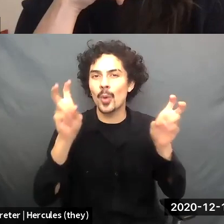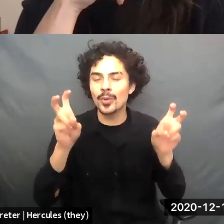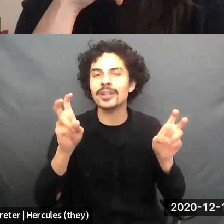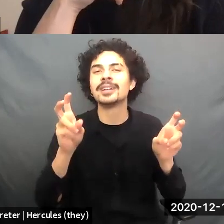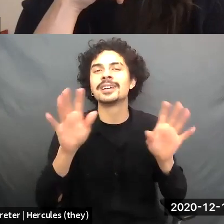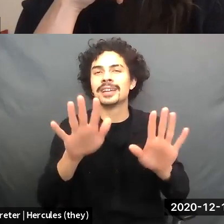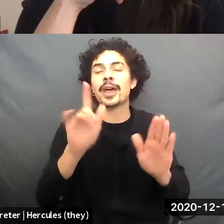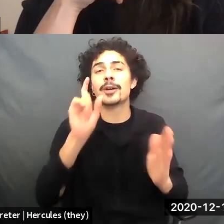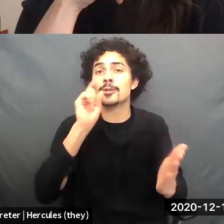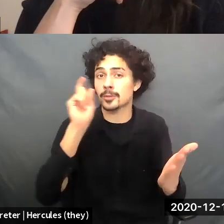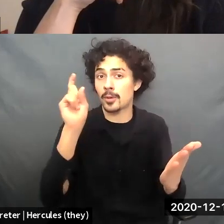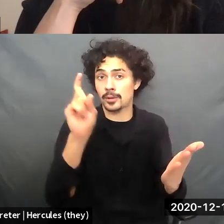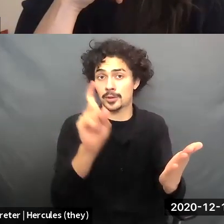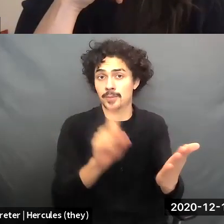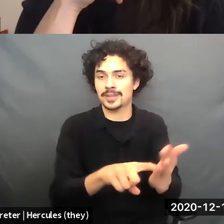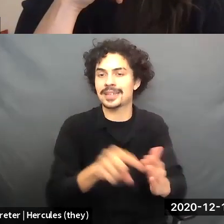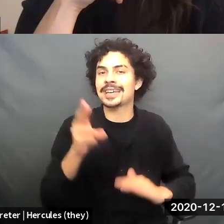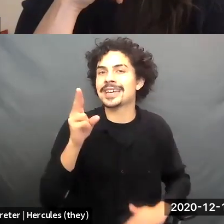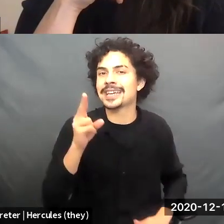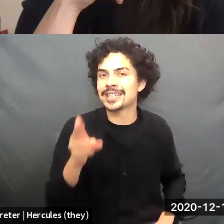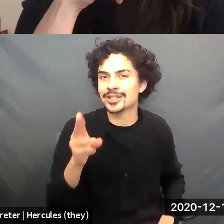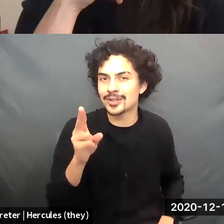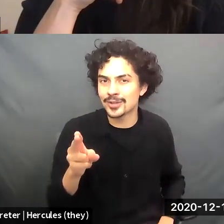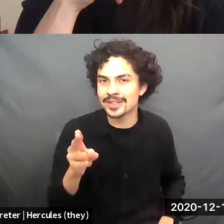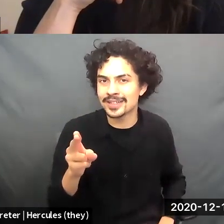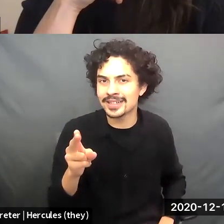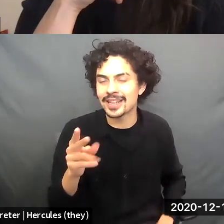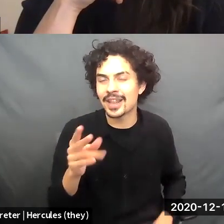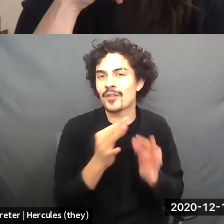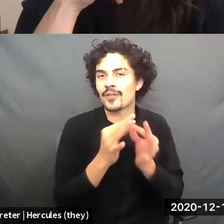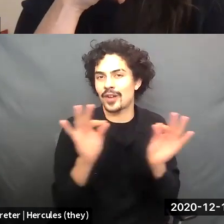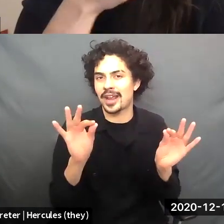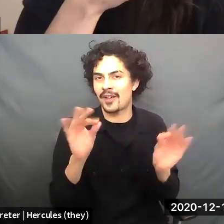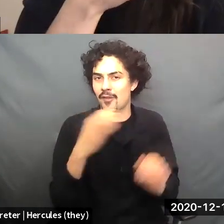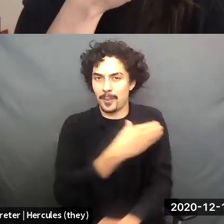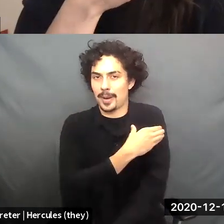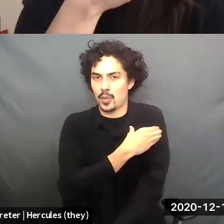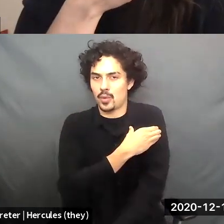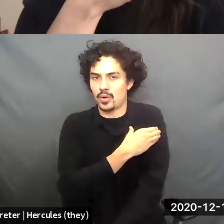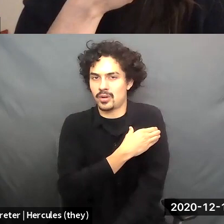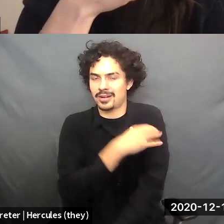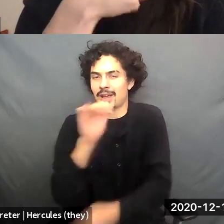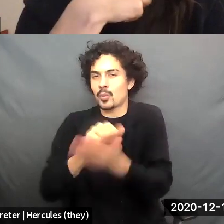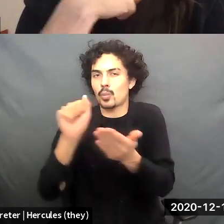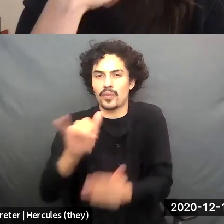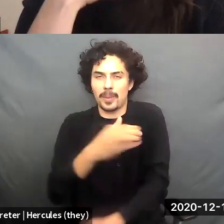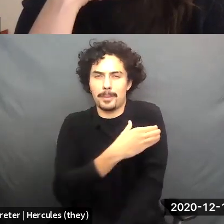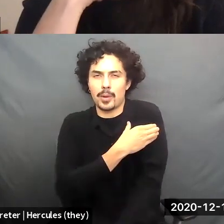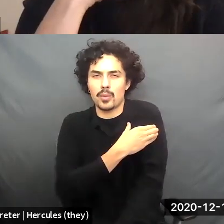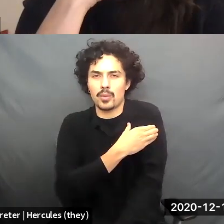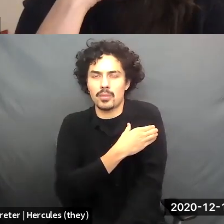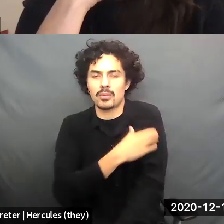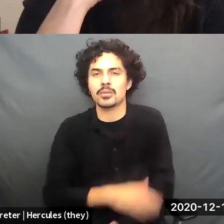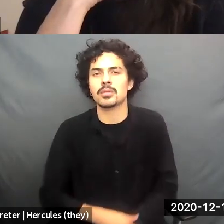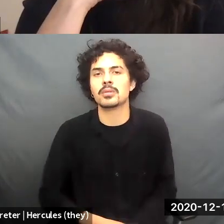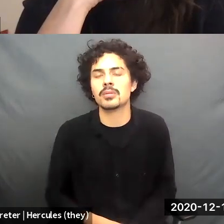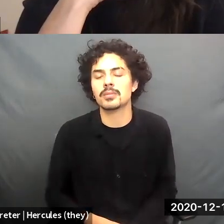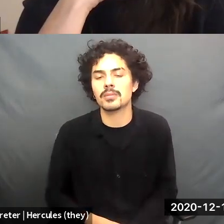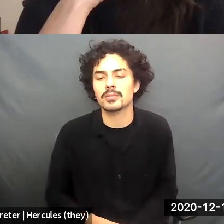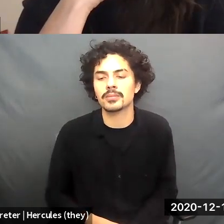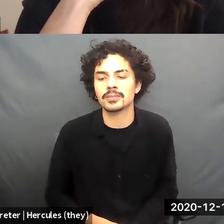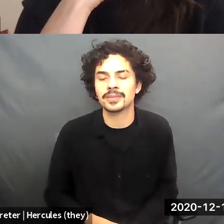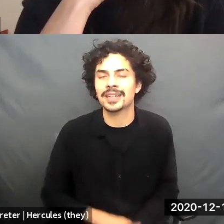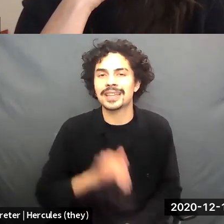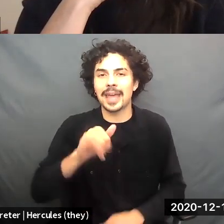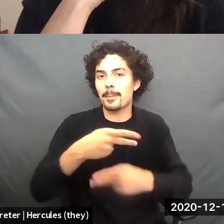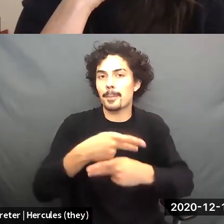um, history is the fruit of power, right? So the collections that we have, um, you know, are the products